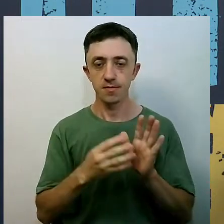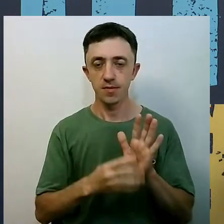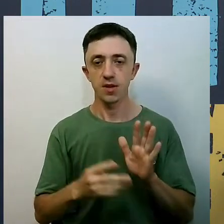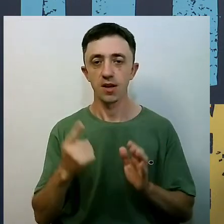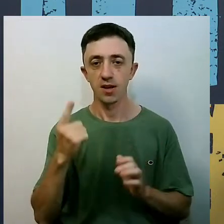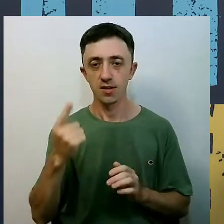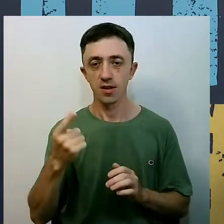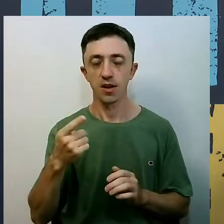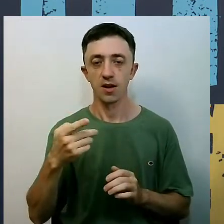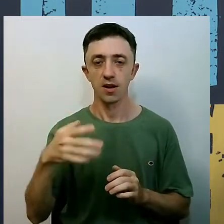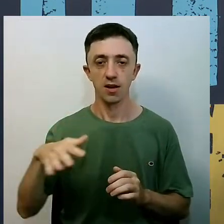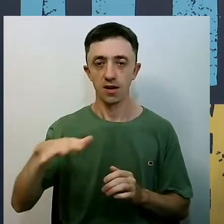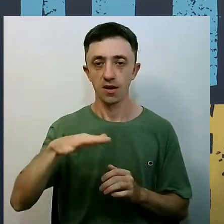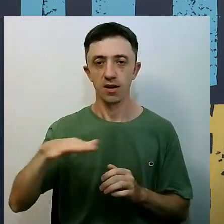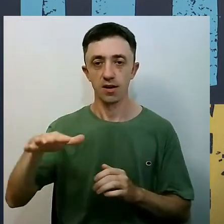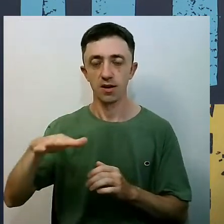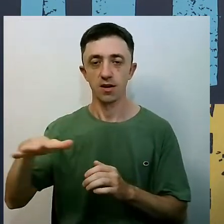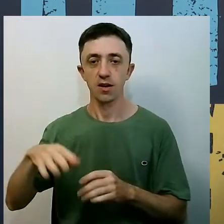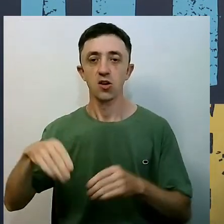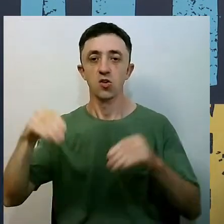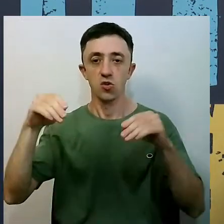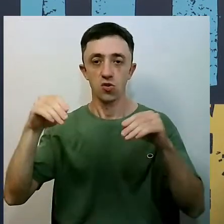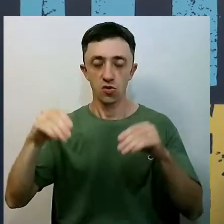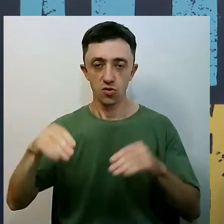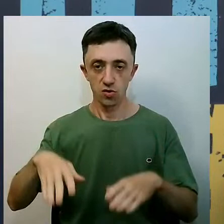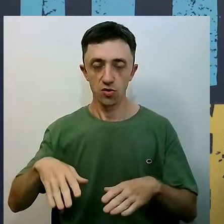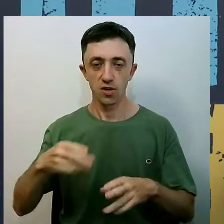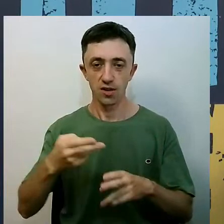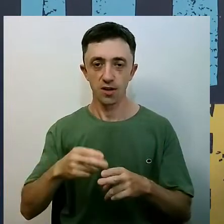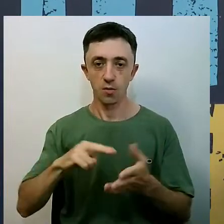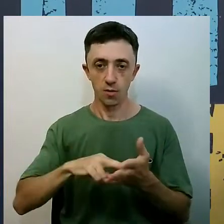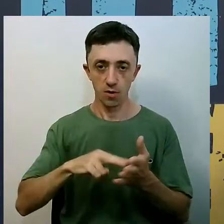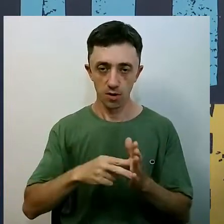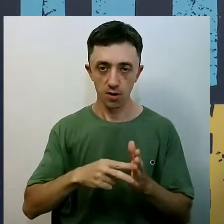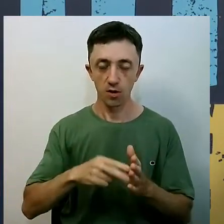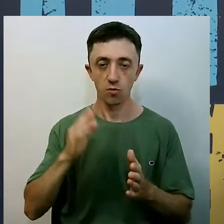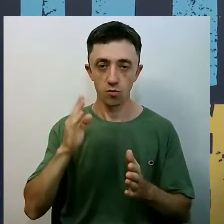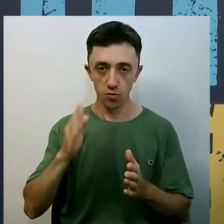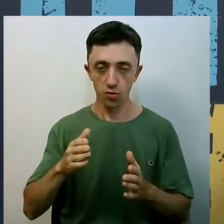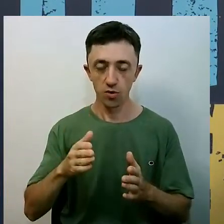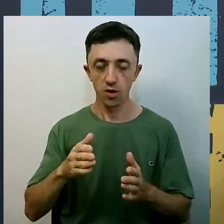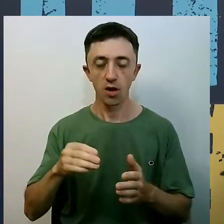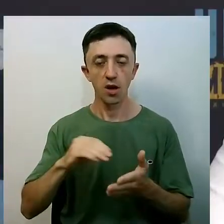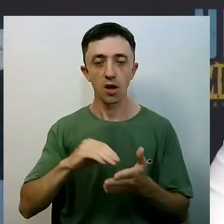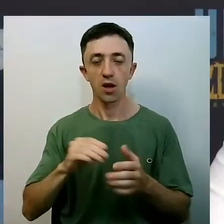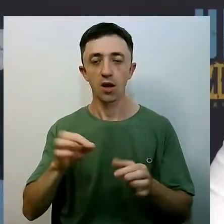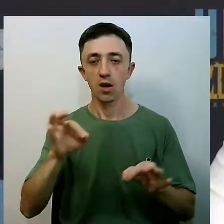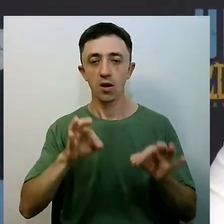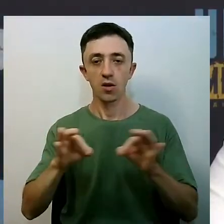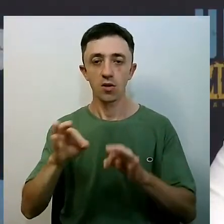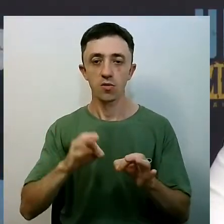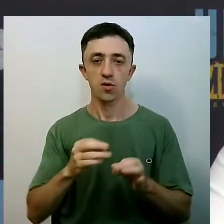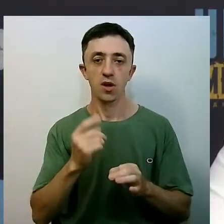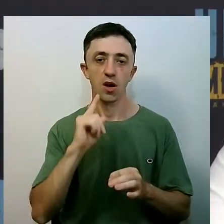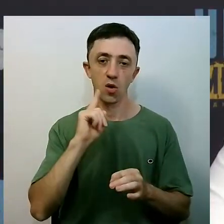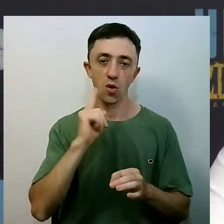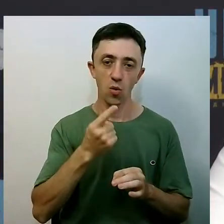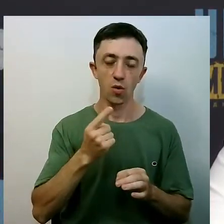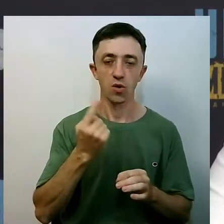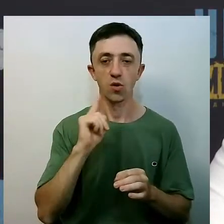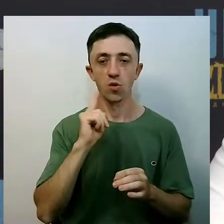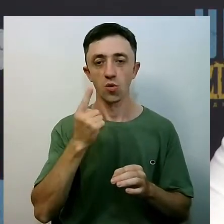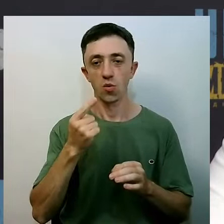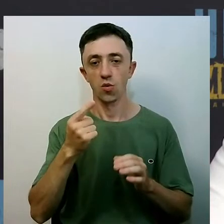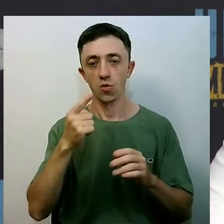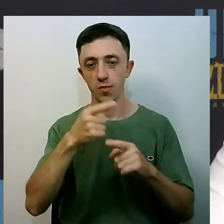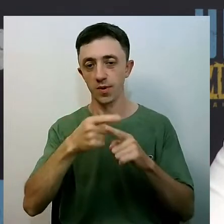After all 91 territorial communities decide to develop such plan, it will take around a year